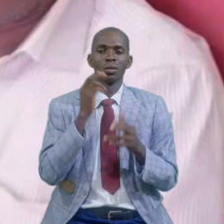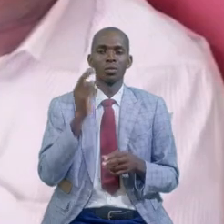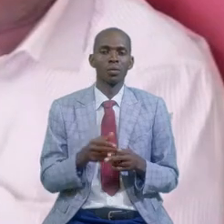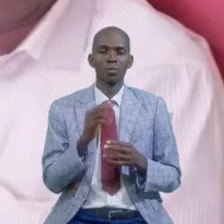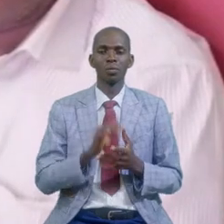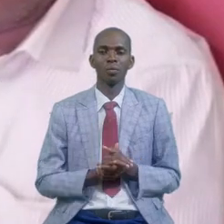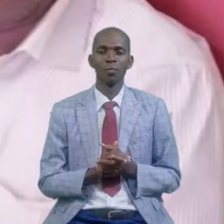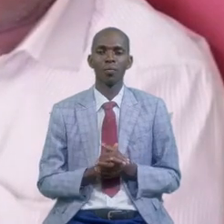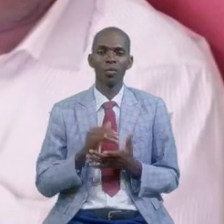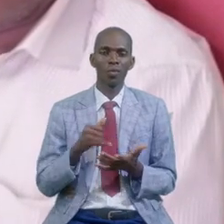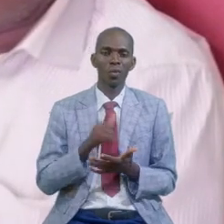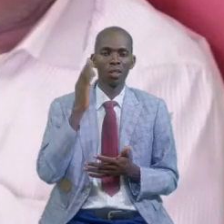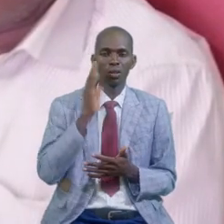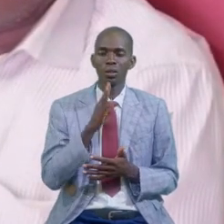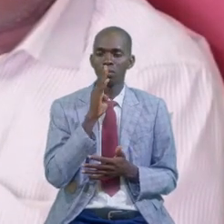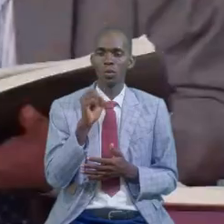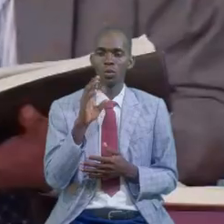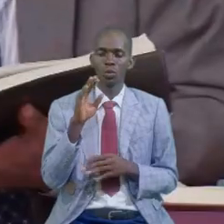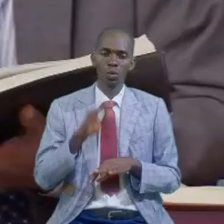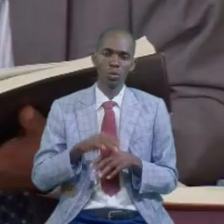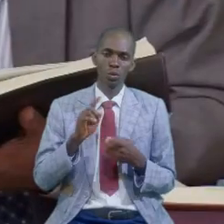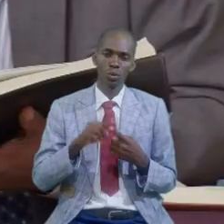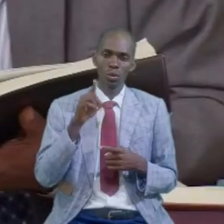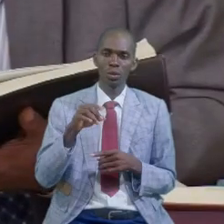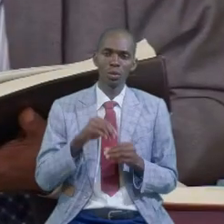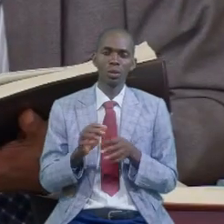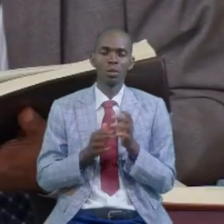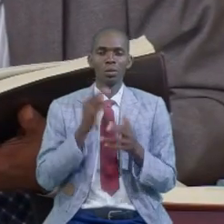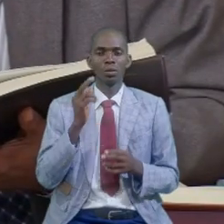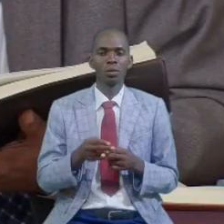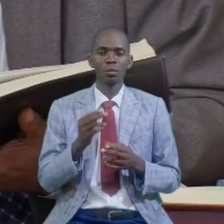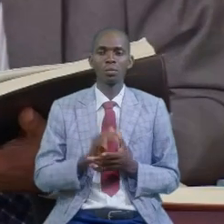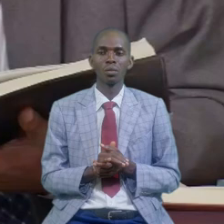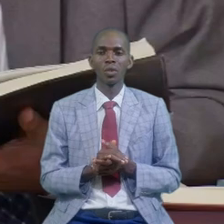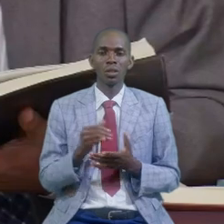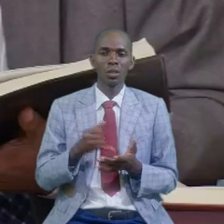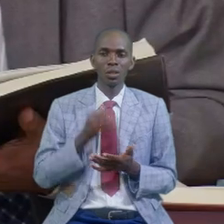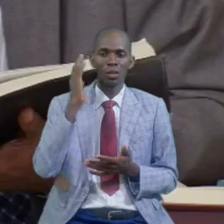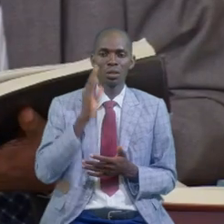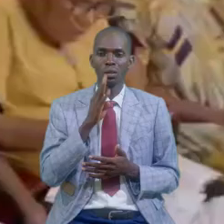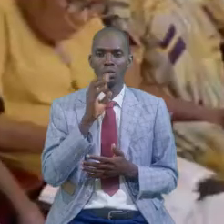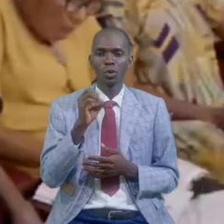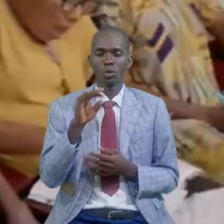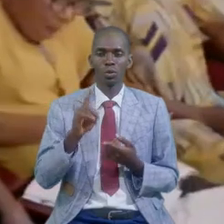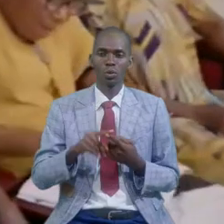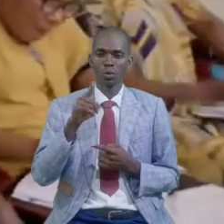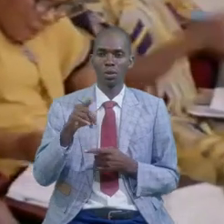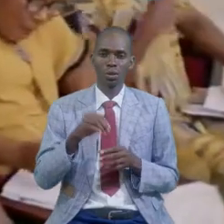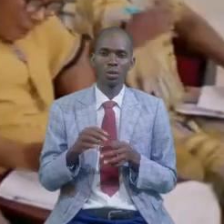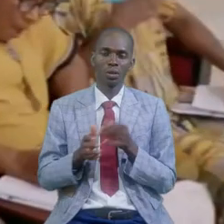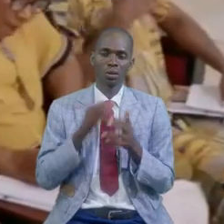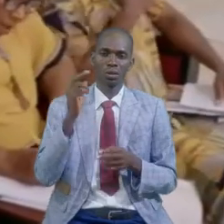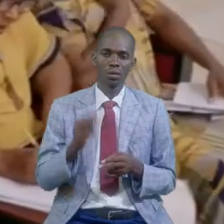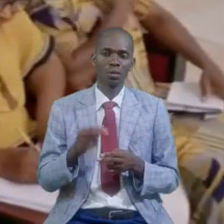It shall be so unto thee. It shall be so unto me.